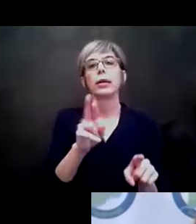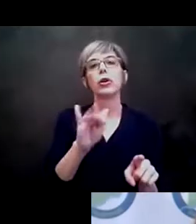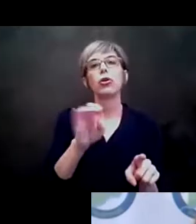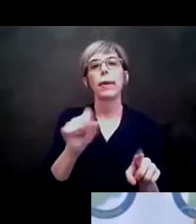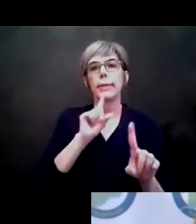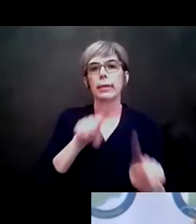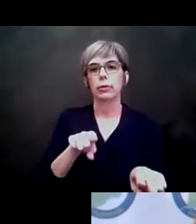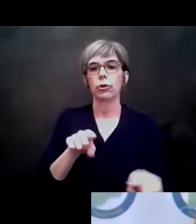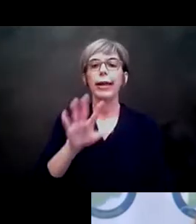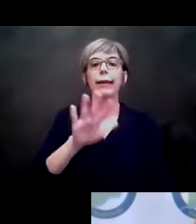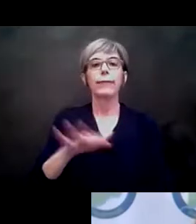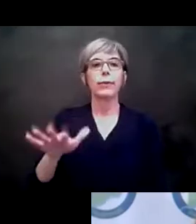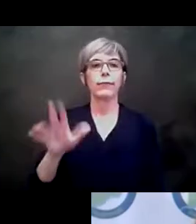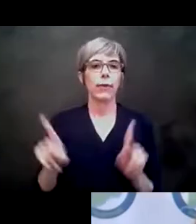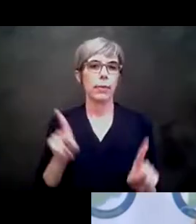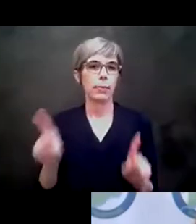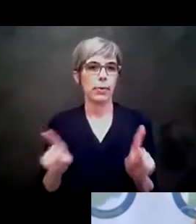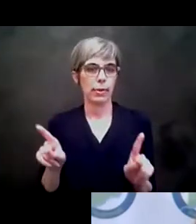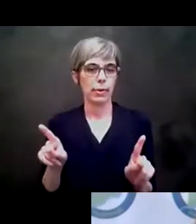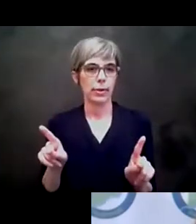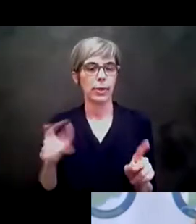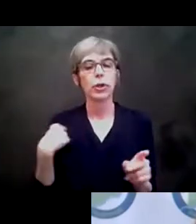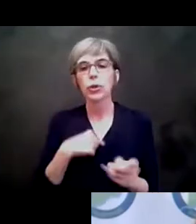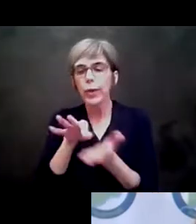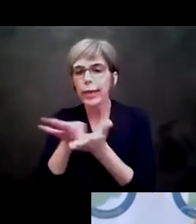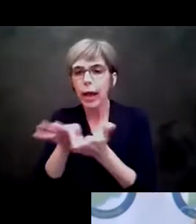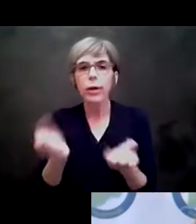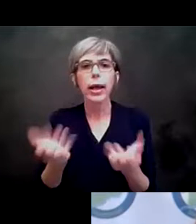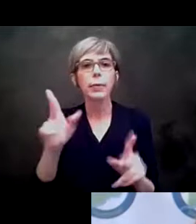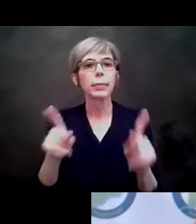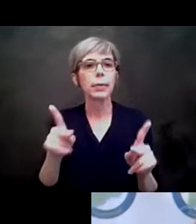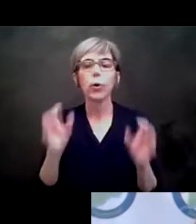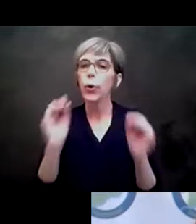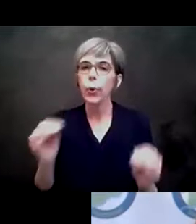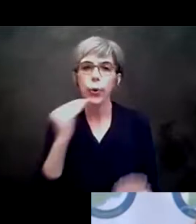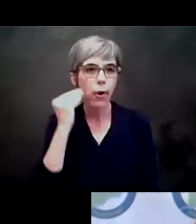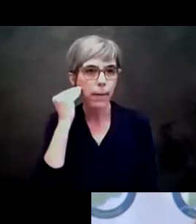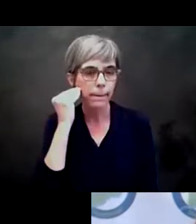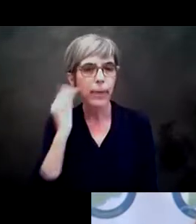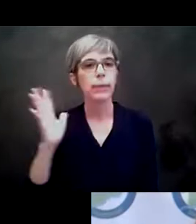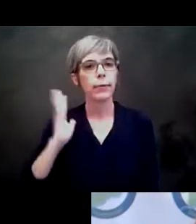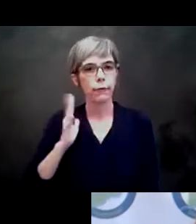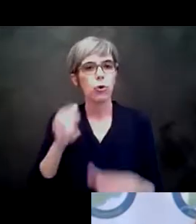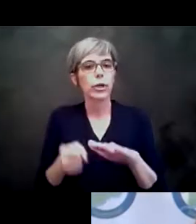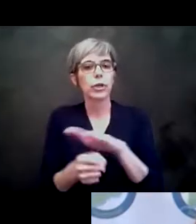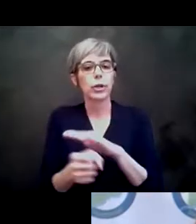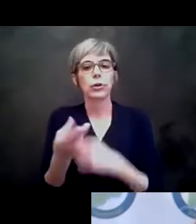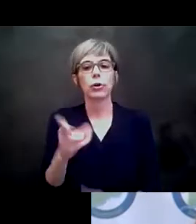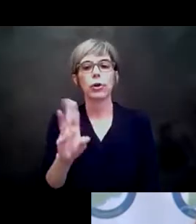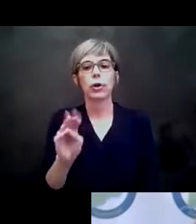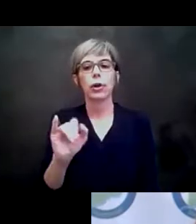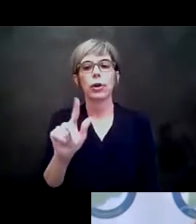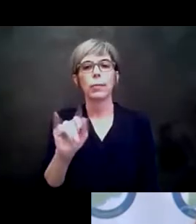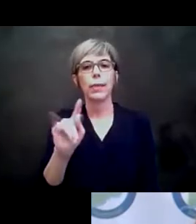people who were part of the numbers that were displaced at Humility of Mary and King's Harvest